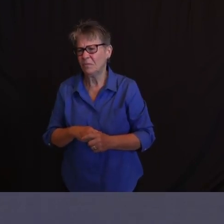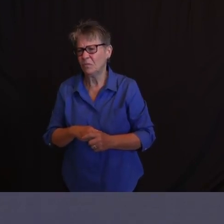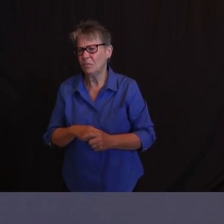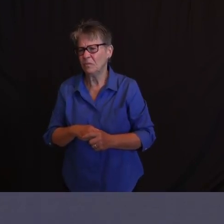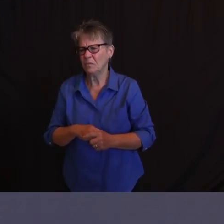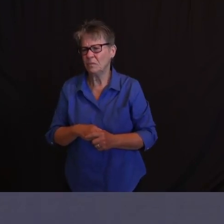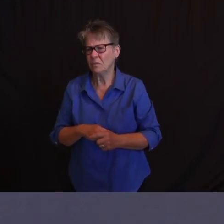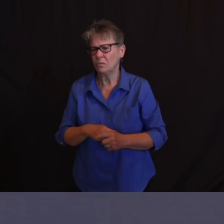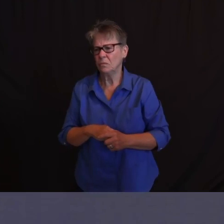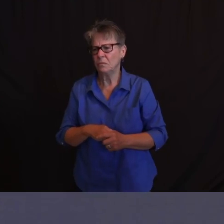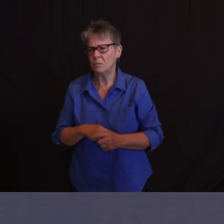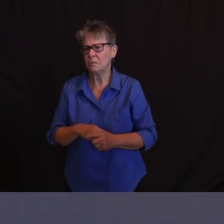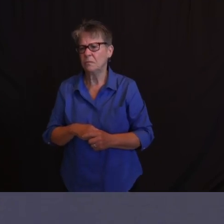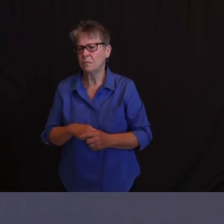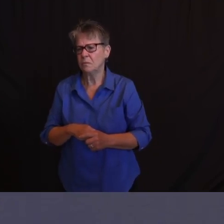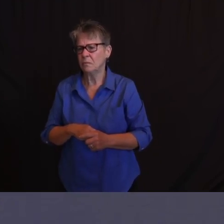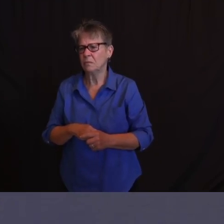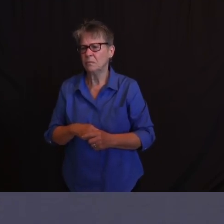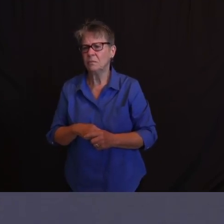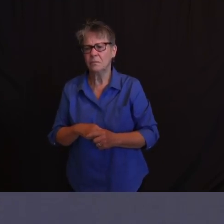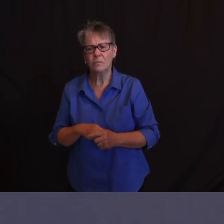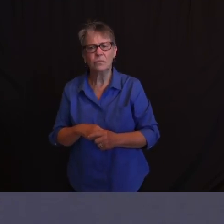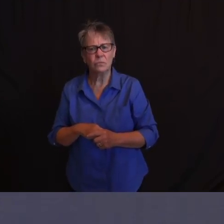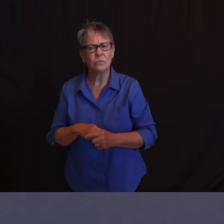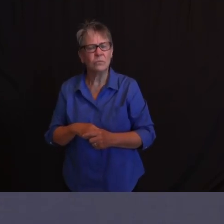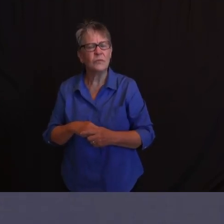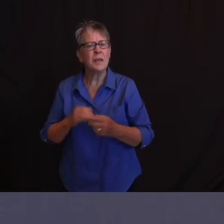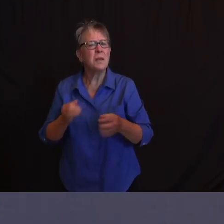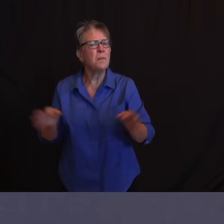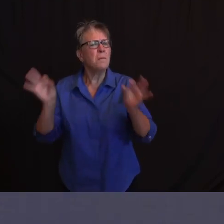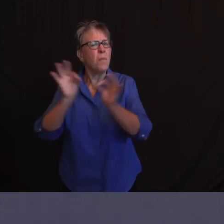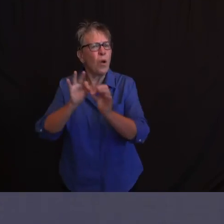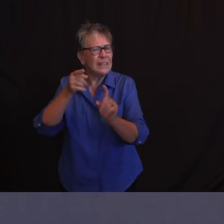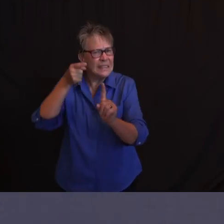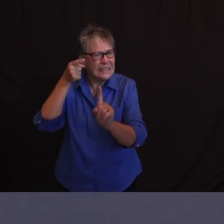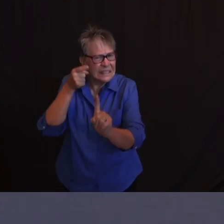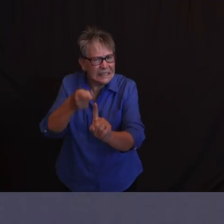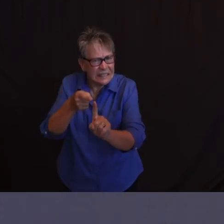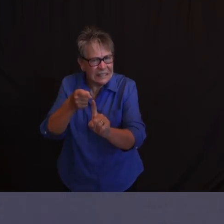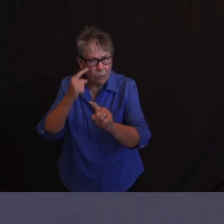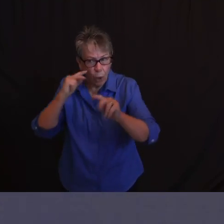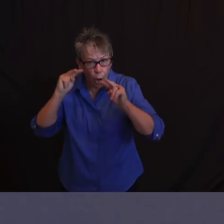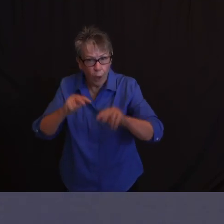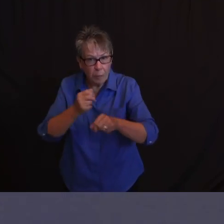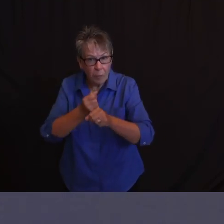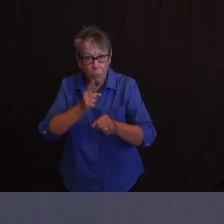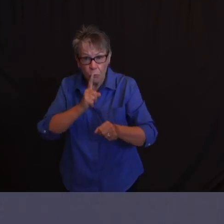you. Anything for you, sir? Okay. Give us 1 sec.